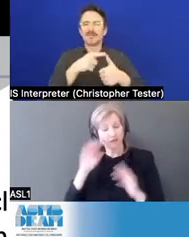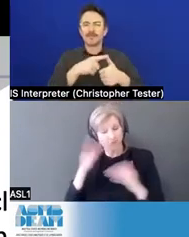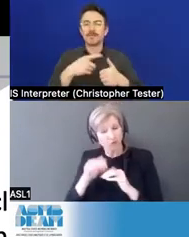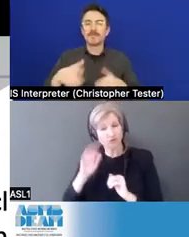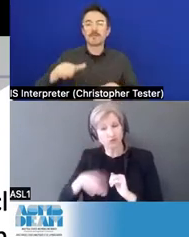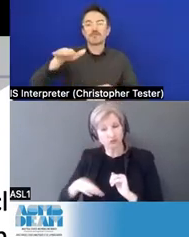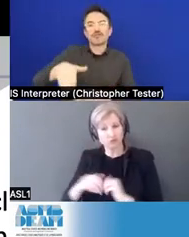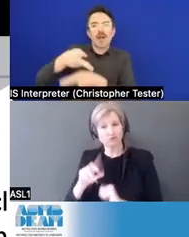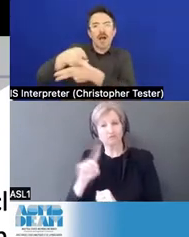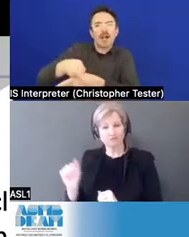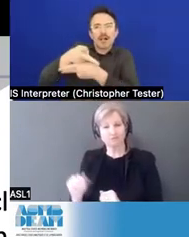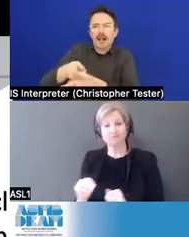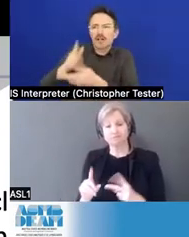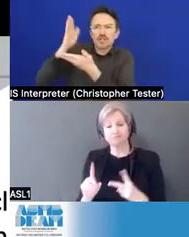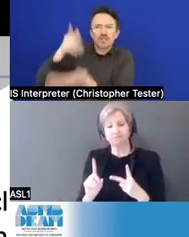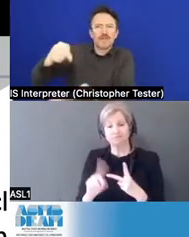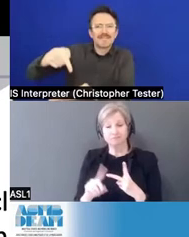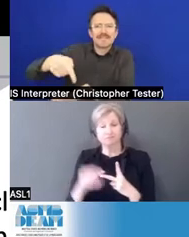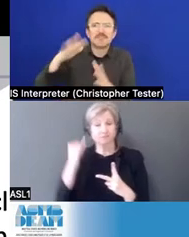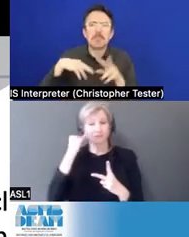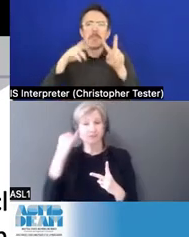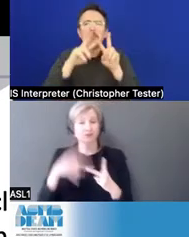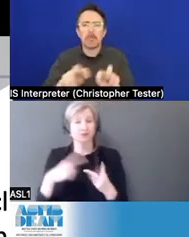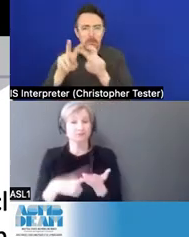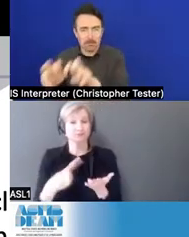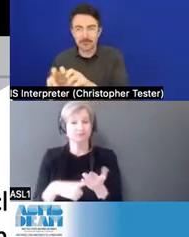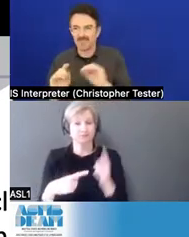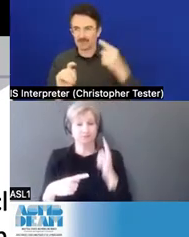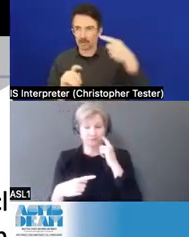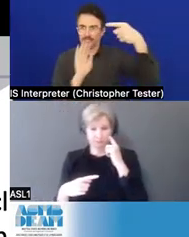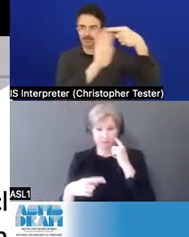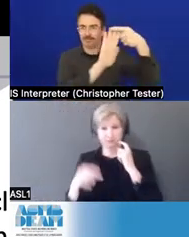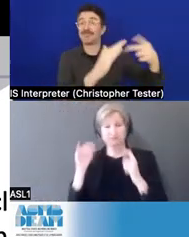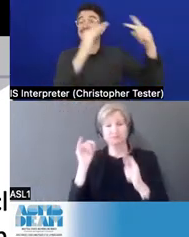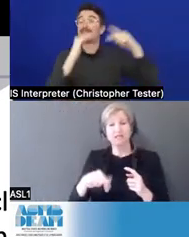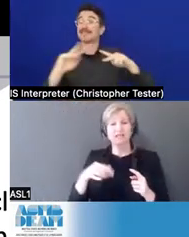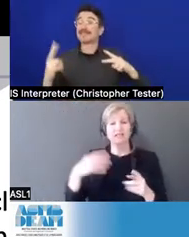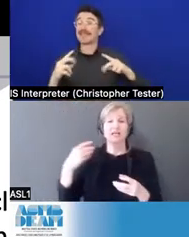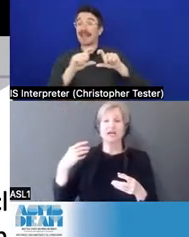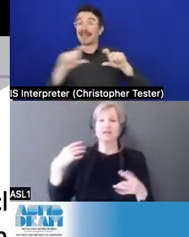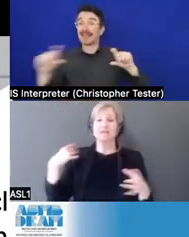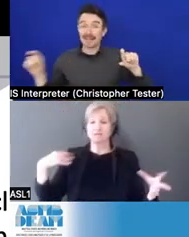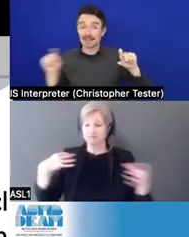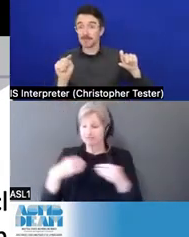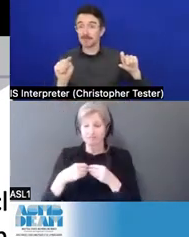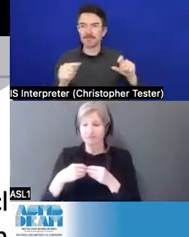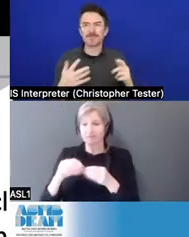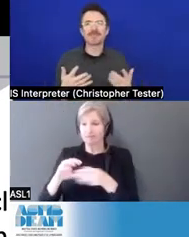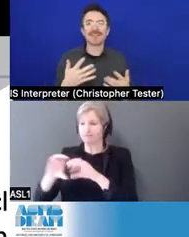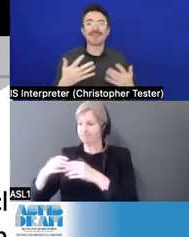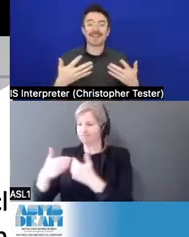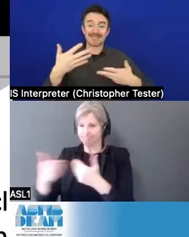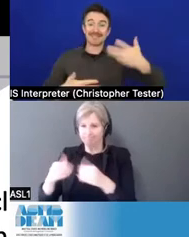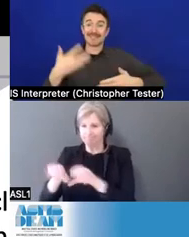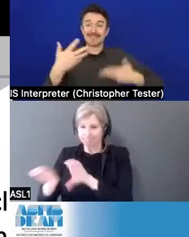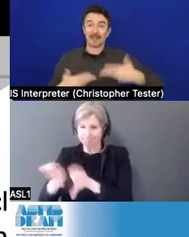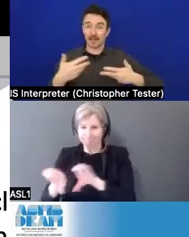second initiative that I would like to highlight is our disaggregated data action plan to produce detailed